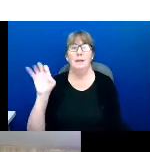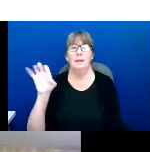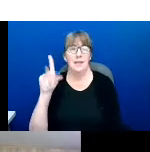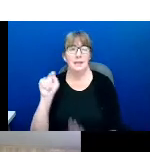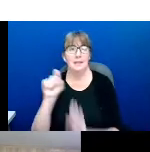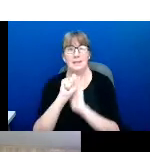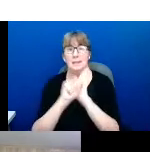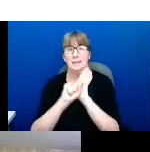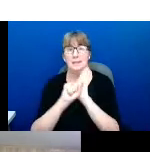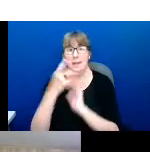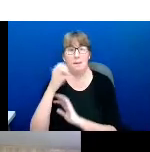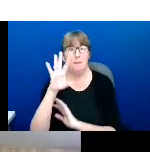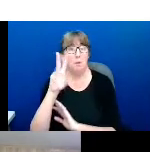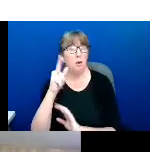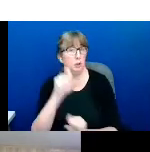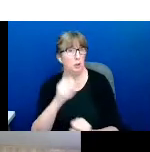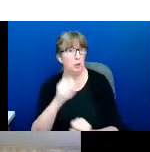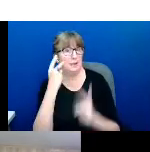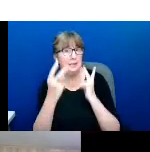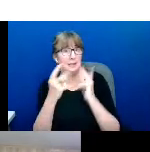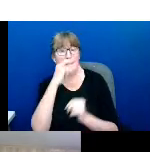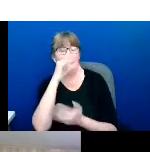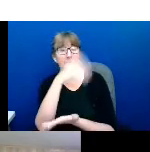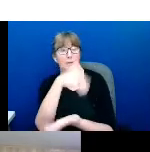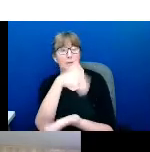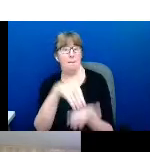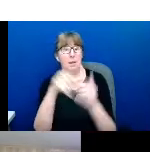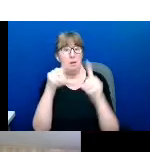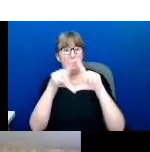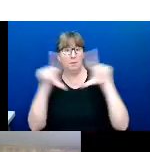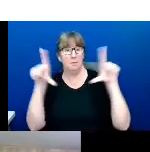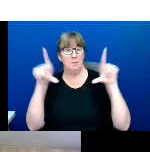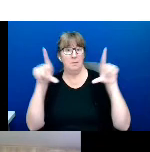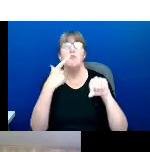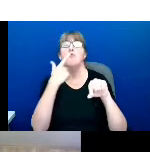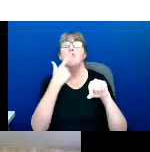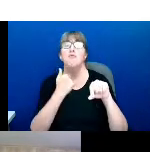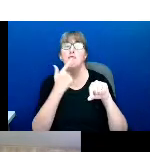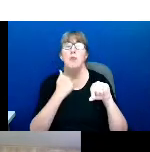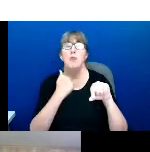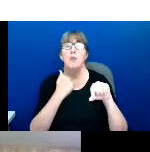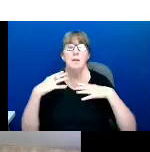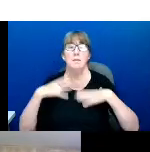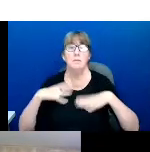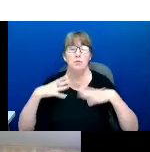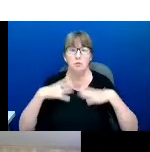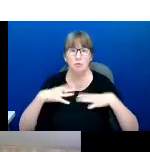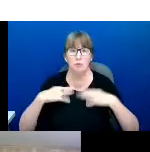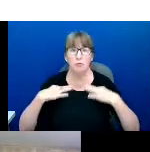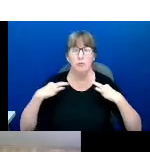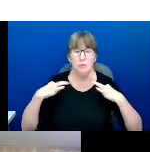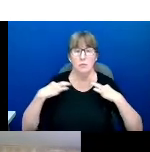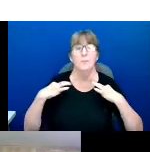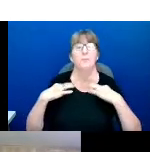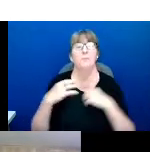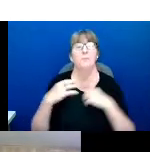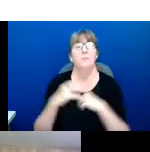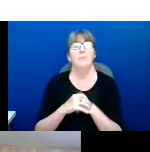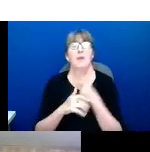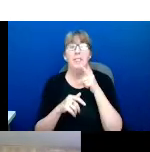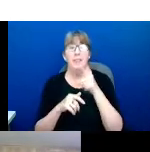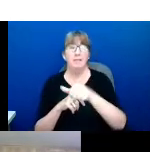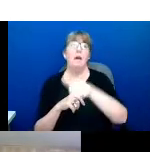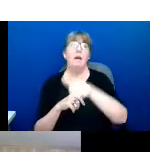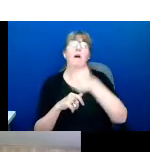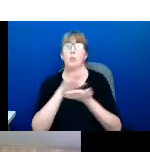notice there the kids in the middle of the screen, they're in red and khaki outfits. This is another school in our county, Midland Trail